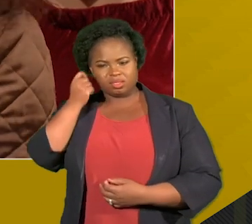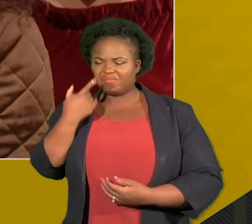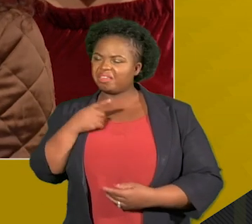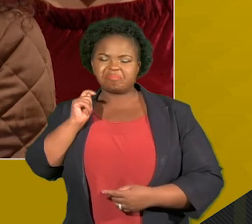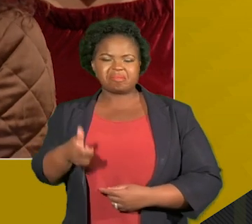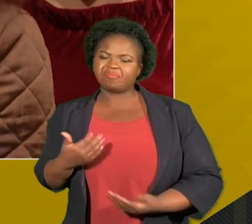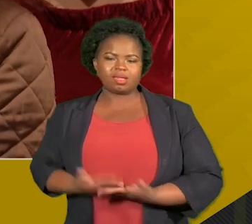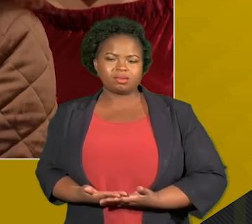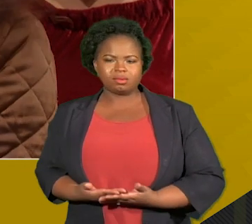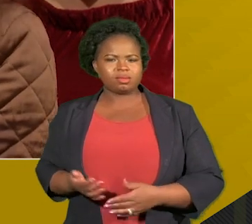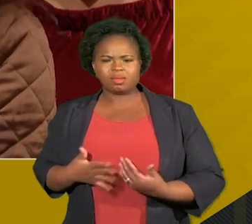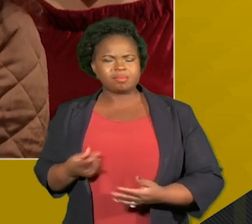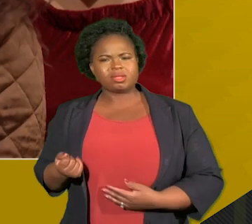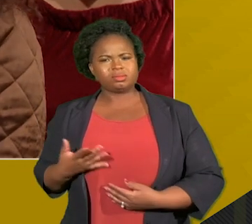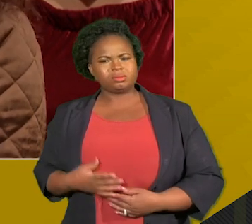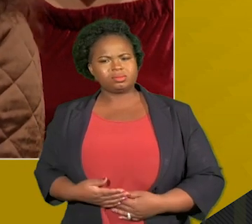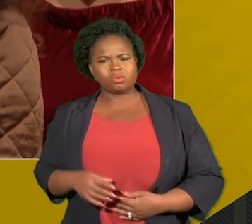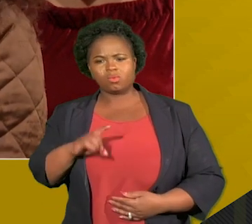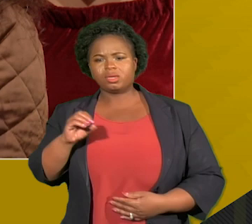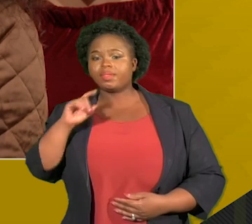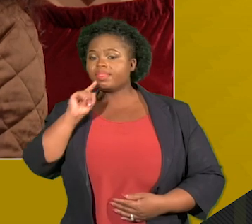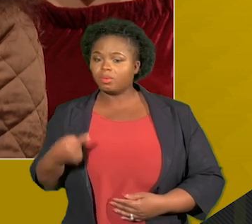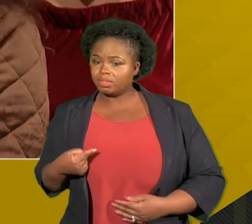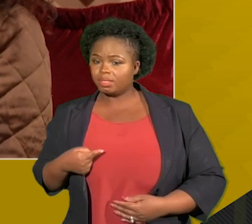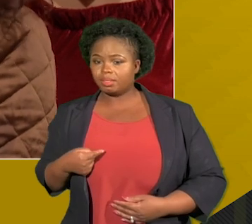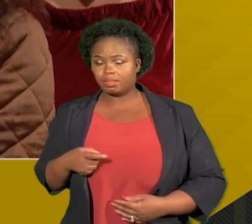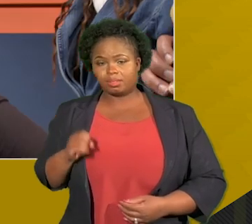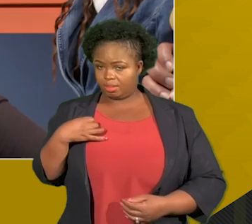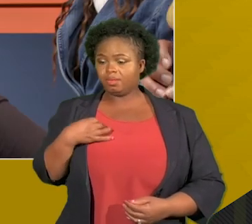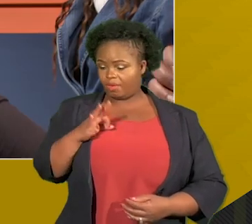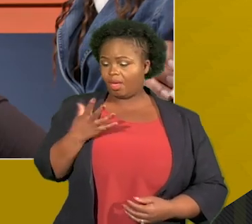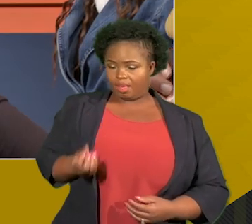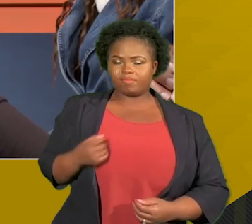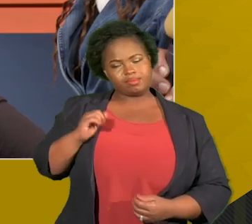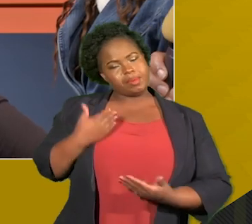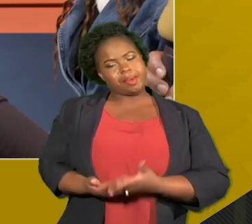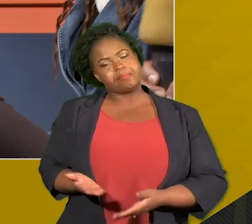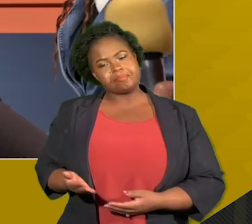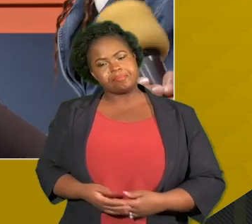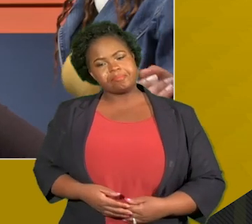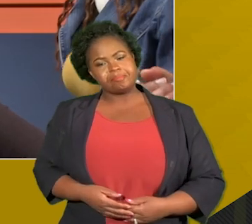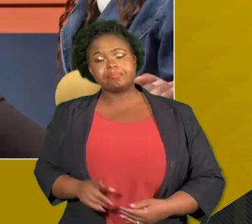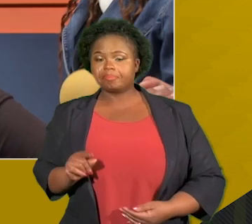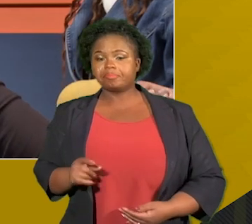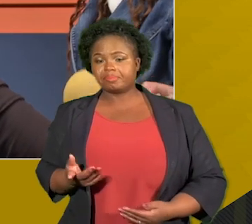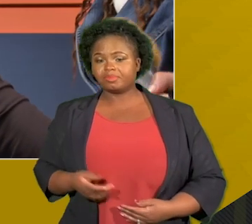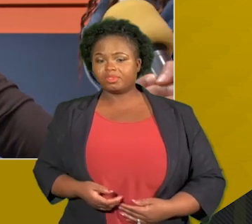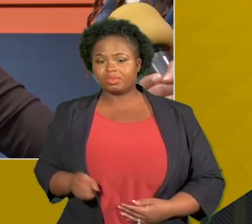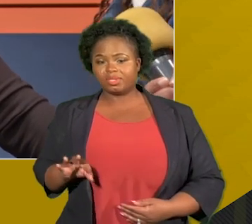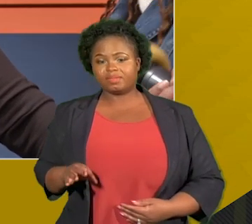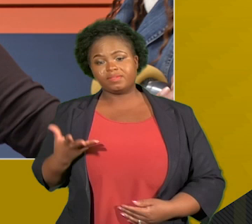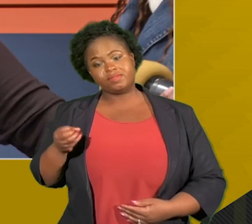pay any amount. Any amount, girl? Any amount. 100,000 rand, you are paying it? Well, if I do have it, yes, I would. Oh, that's good. That's good. So, Kini, if she had